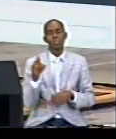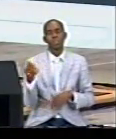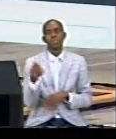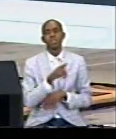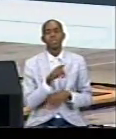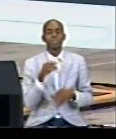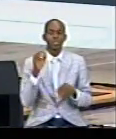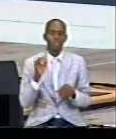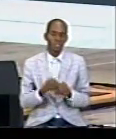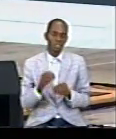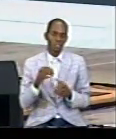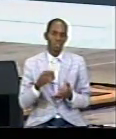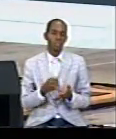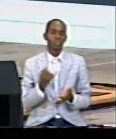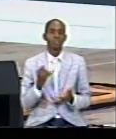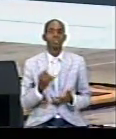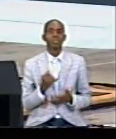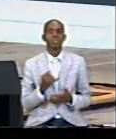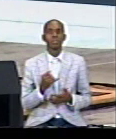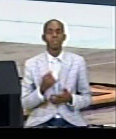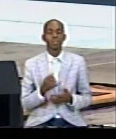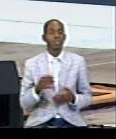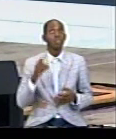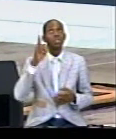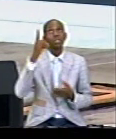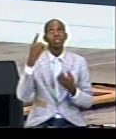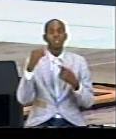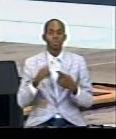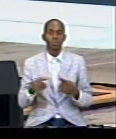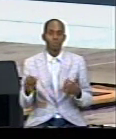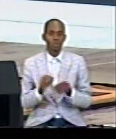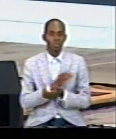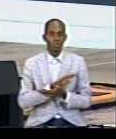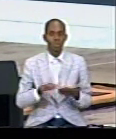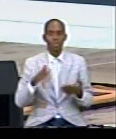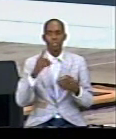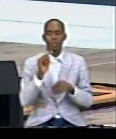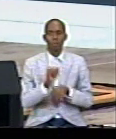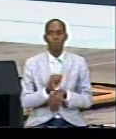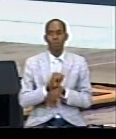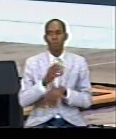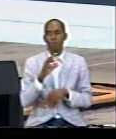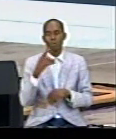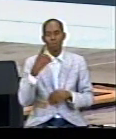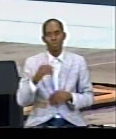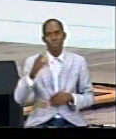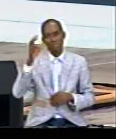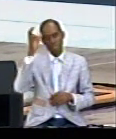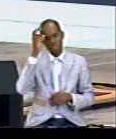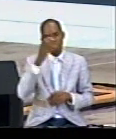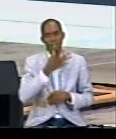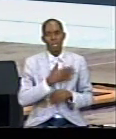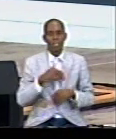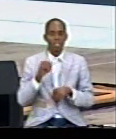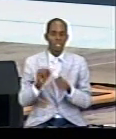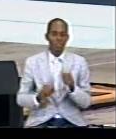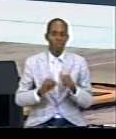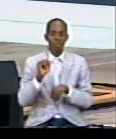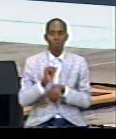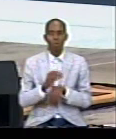in it. He came to destroy the works of the devil and every work of the